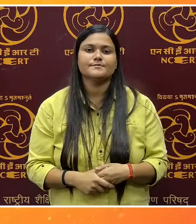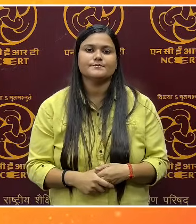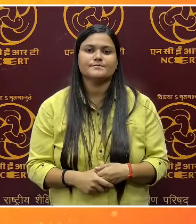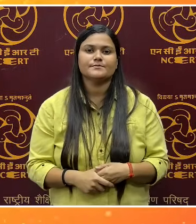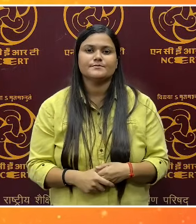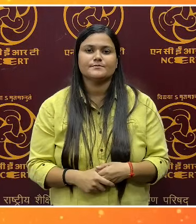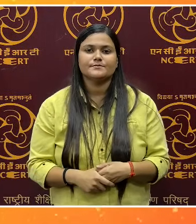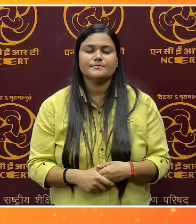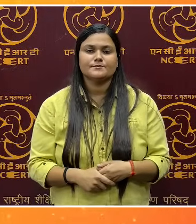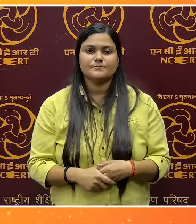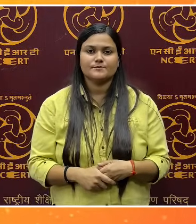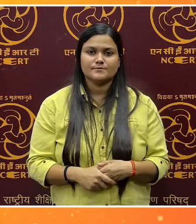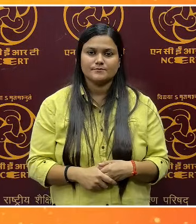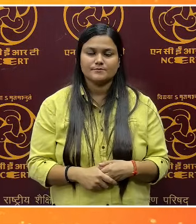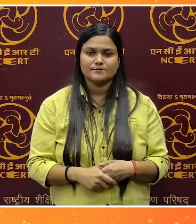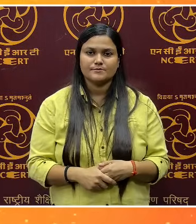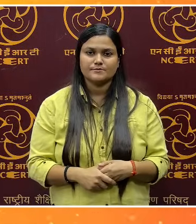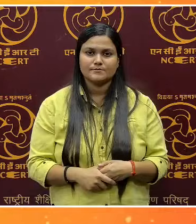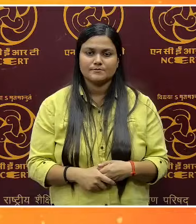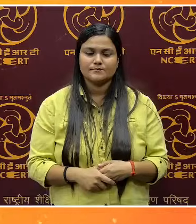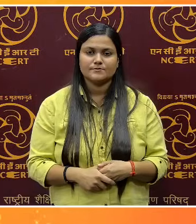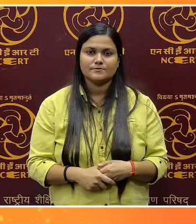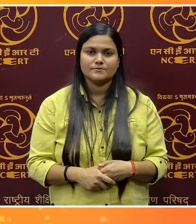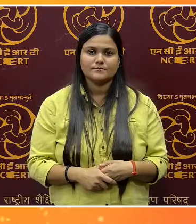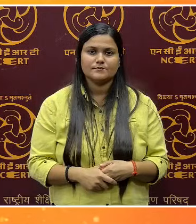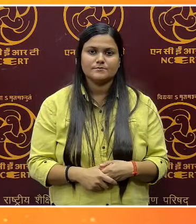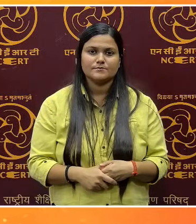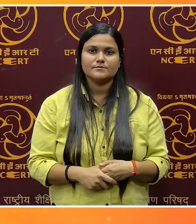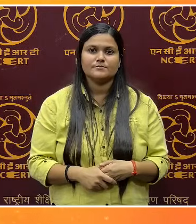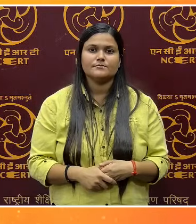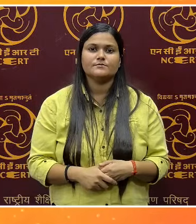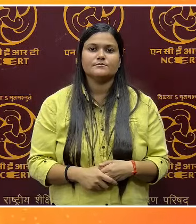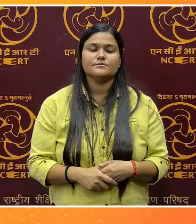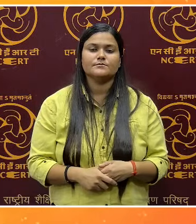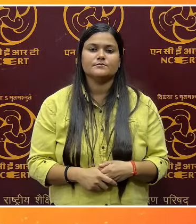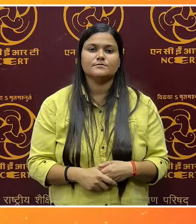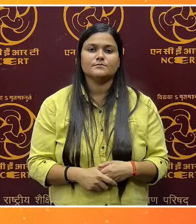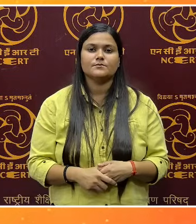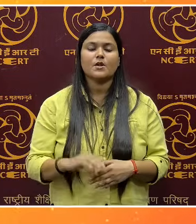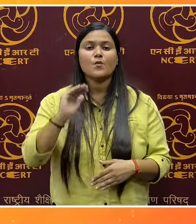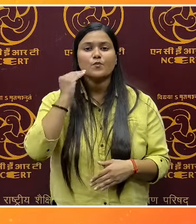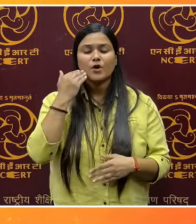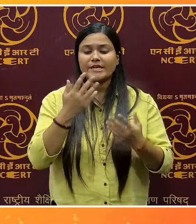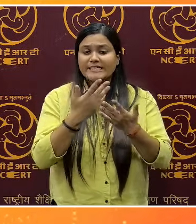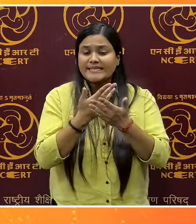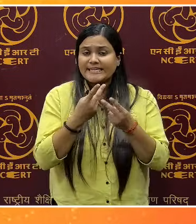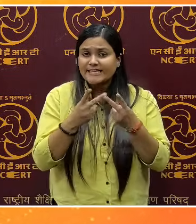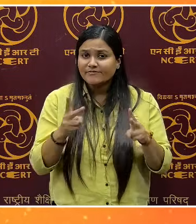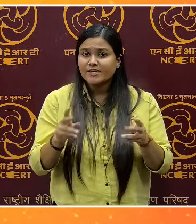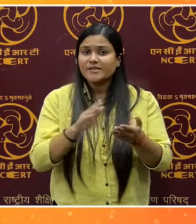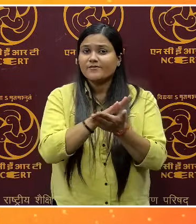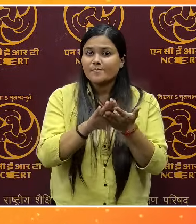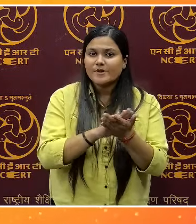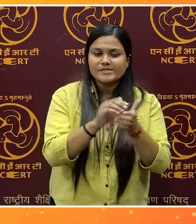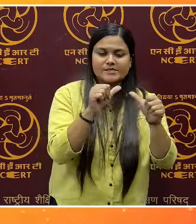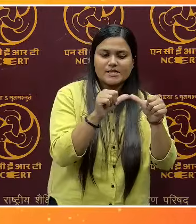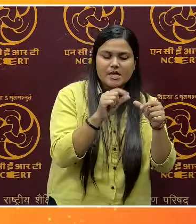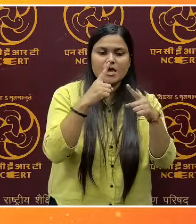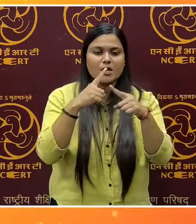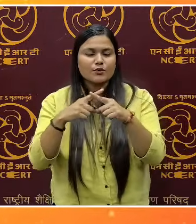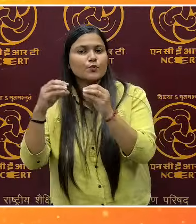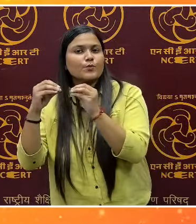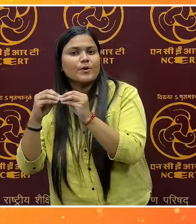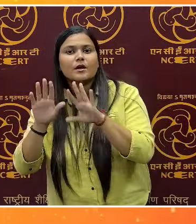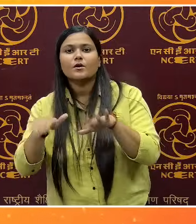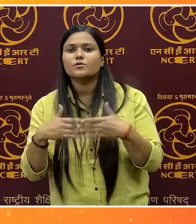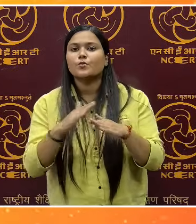to m whole raised to n will be a to the power m into n. And when I have different bases a and b, a into b